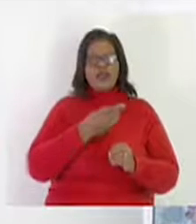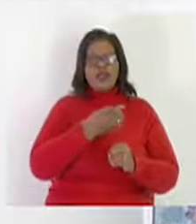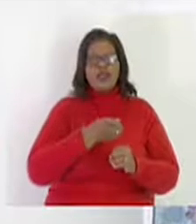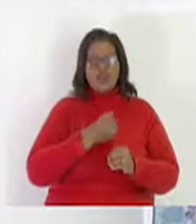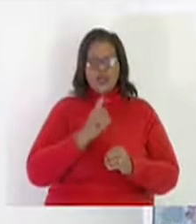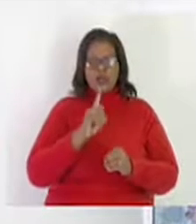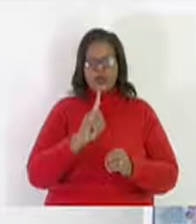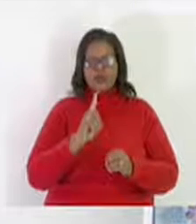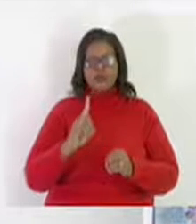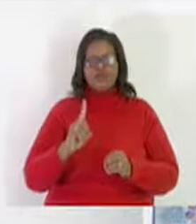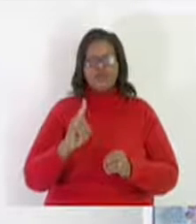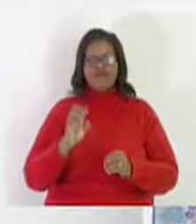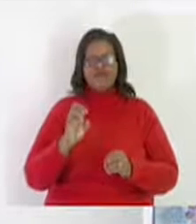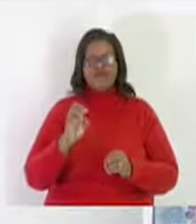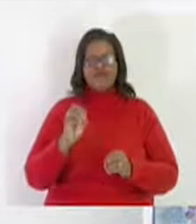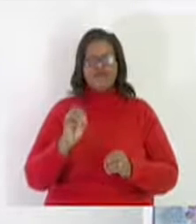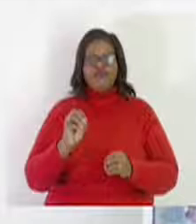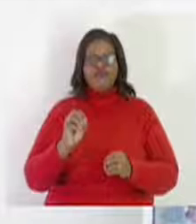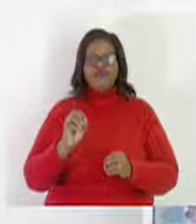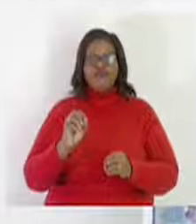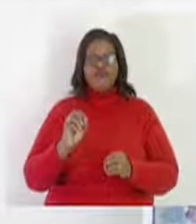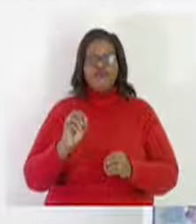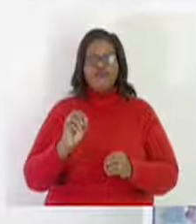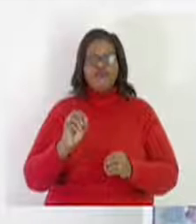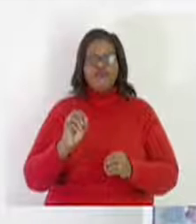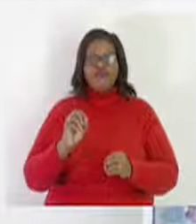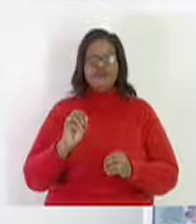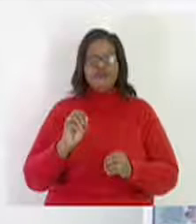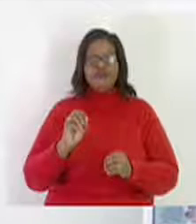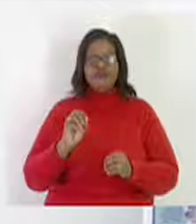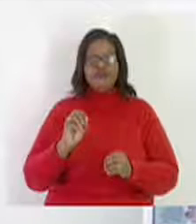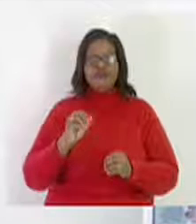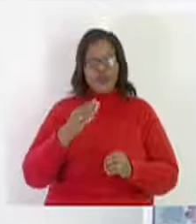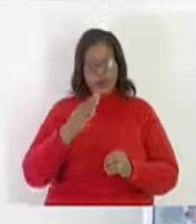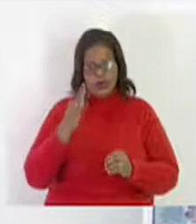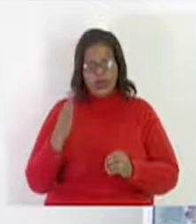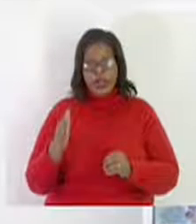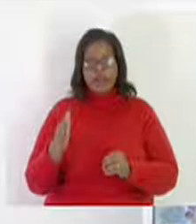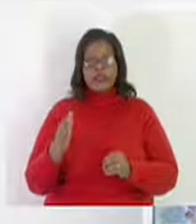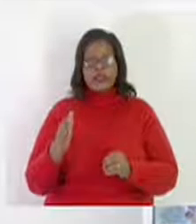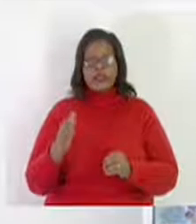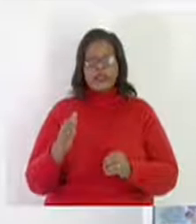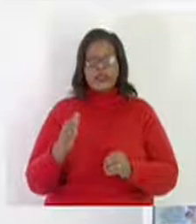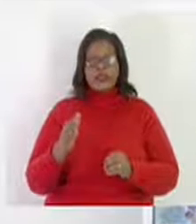11110. Maybe compare that to